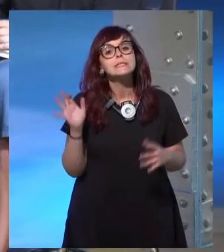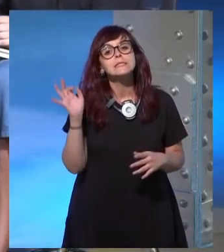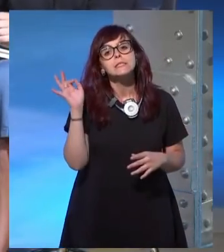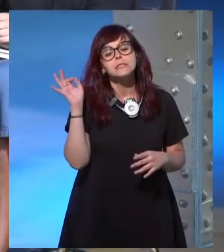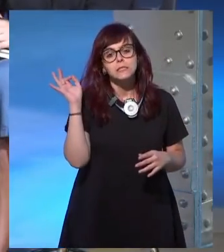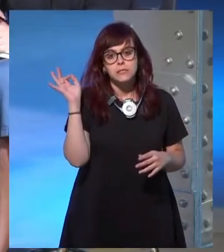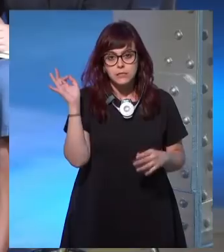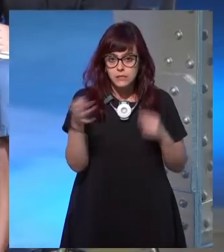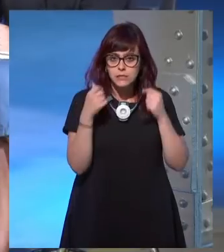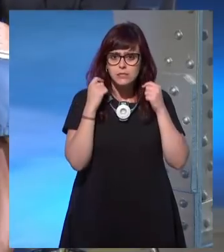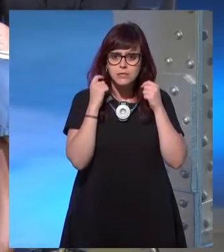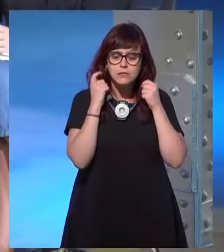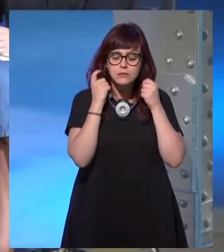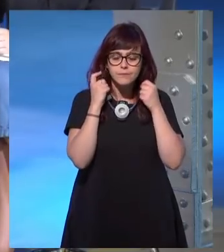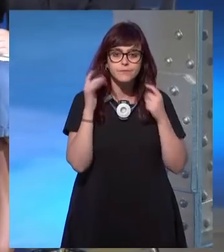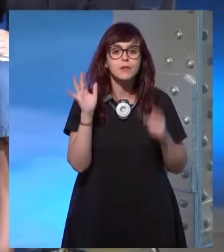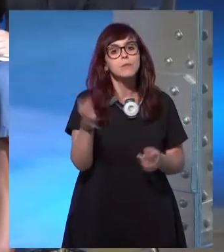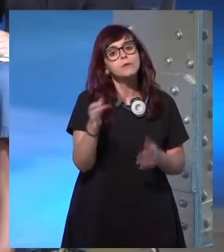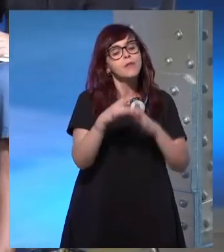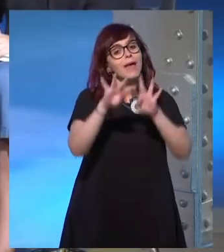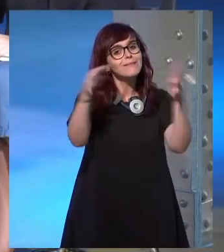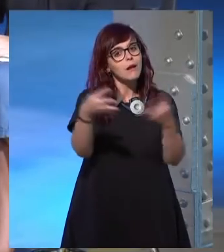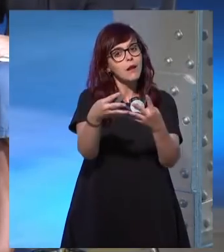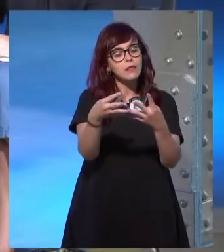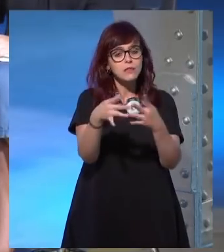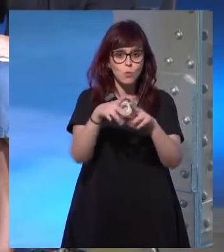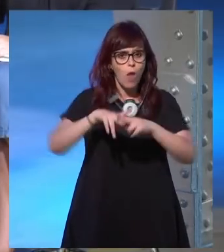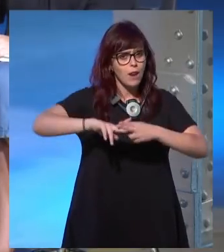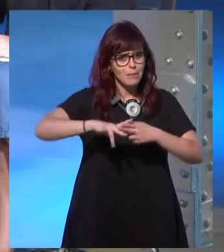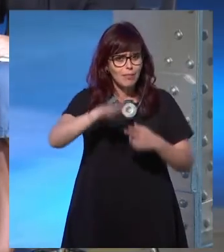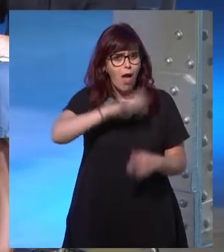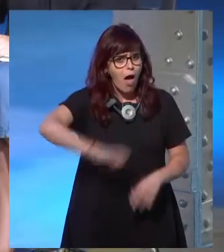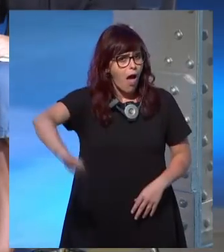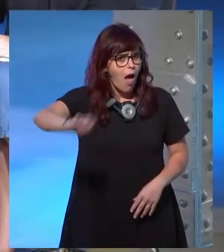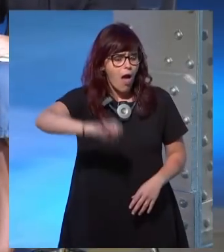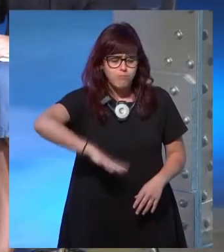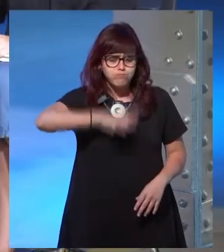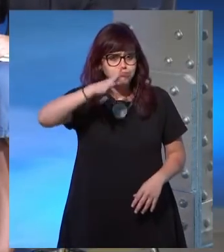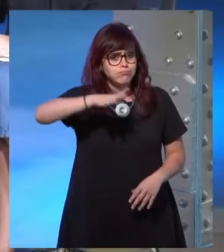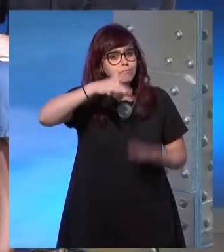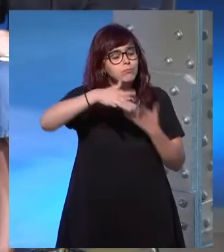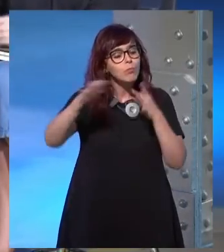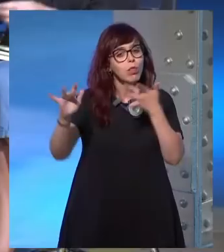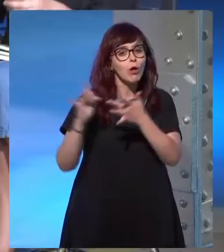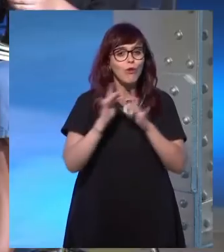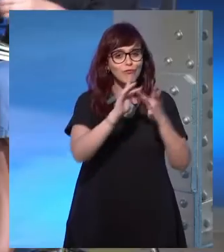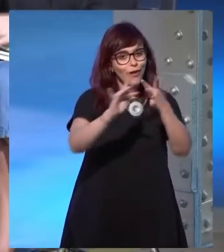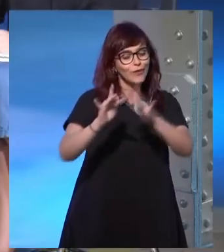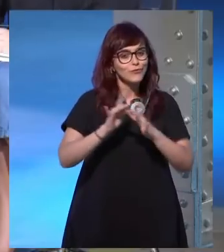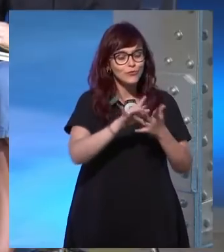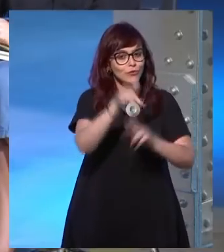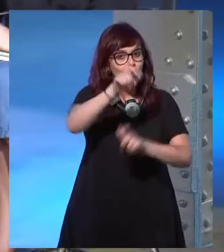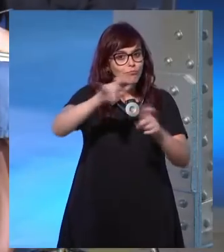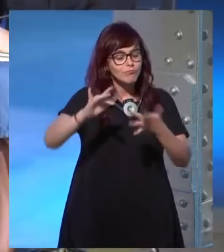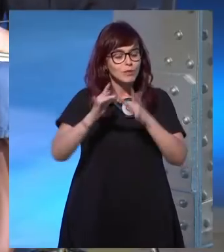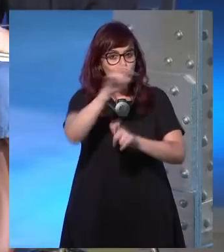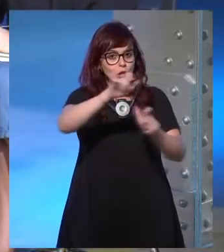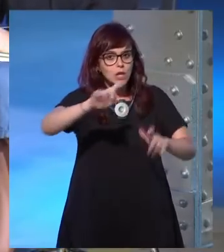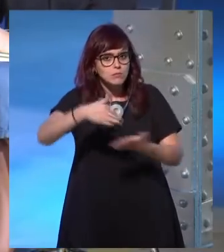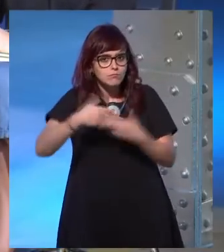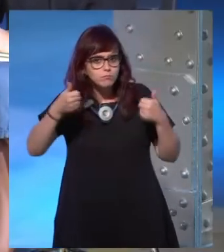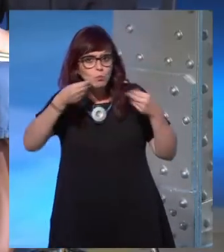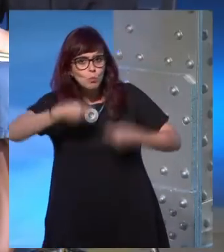the internet is a fascinating tool in that it allows people to find each other. And that's great, you know, oh, feminists and queer people,